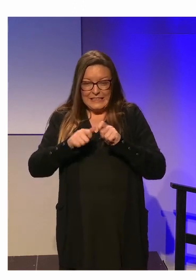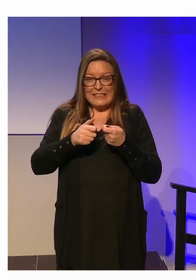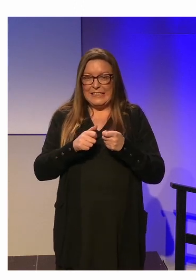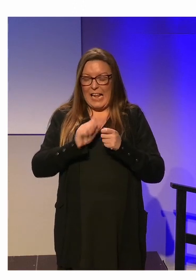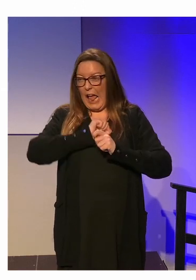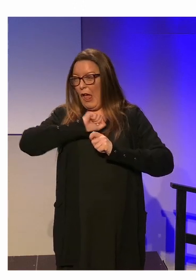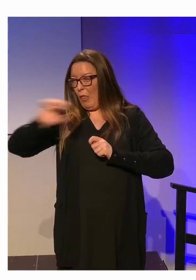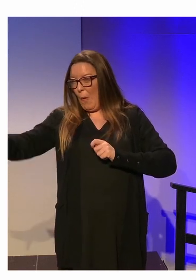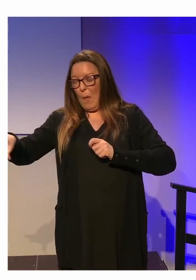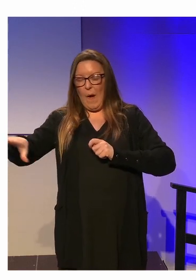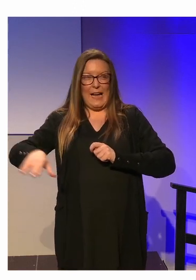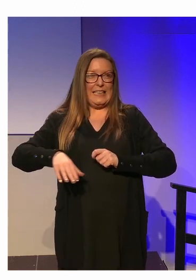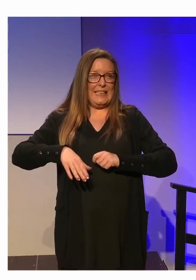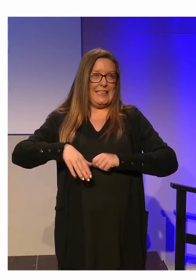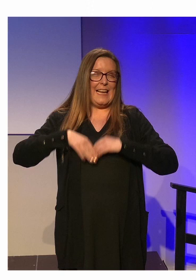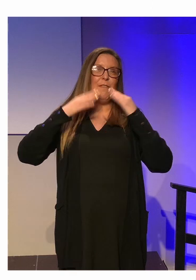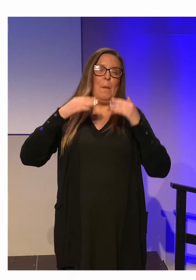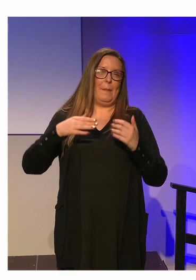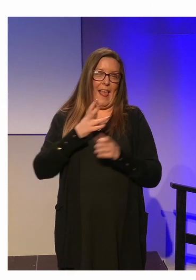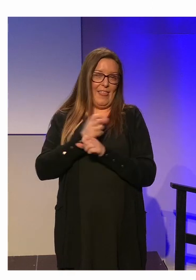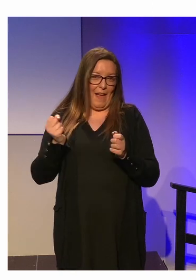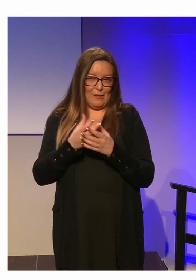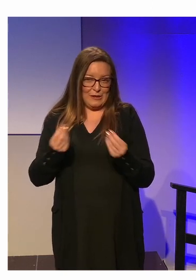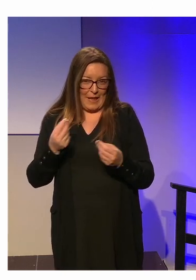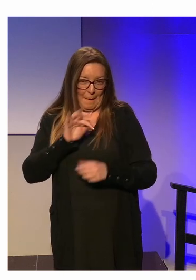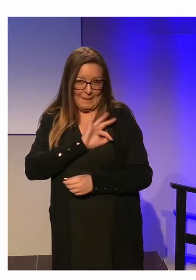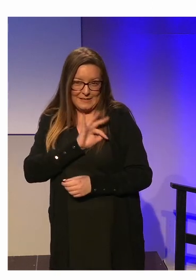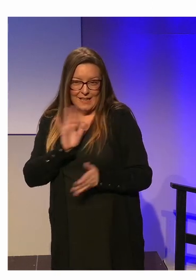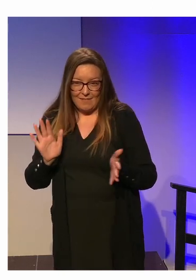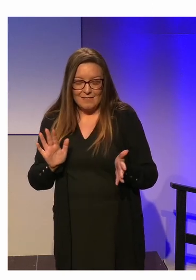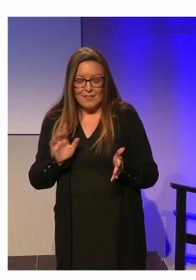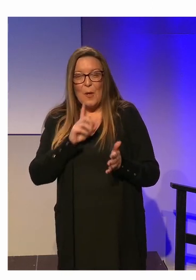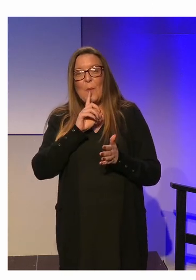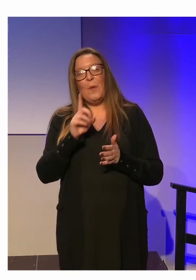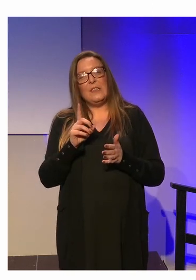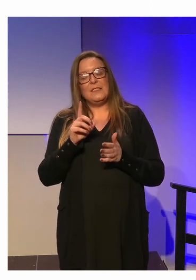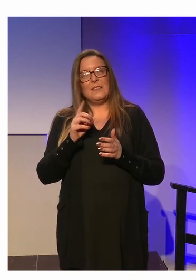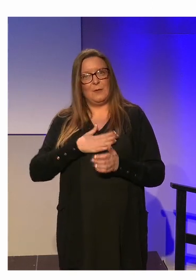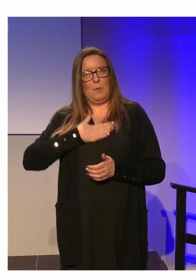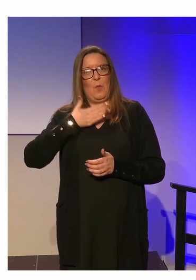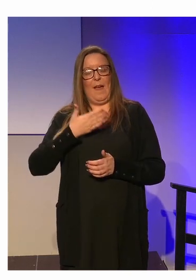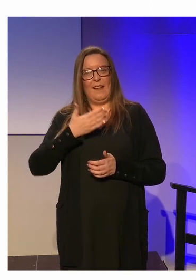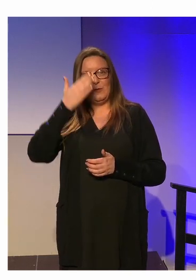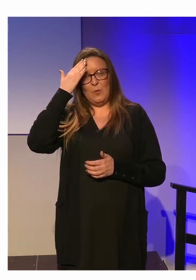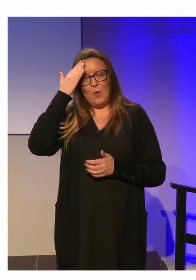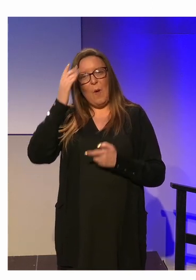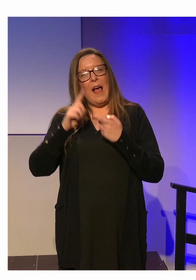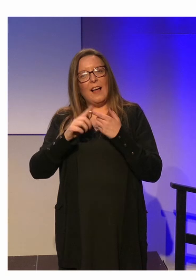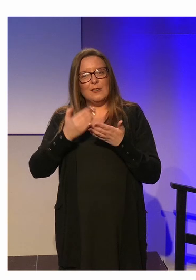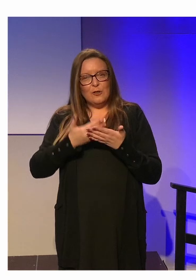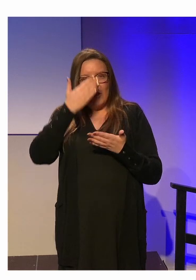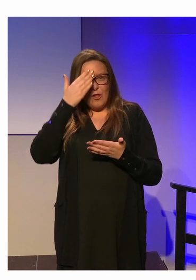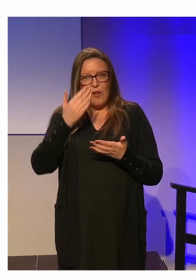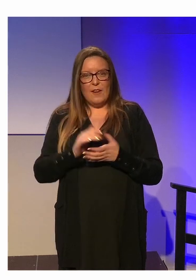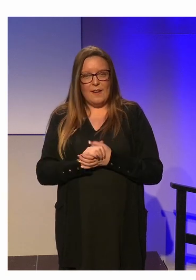room thousands of times. I have never solved it. However, I was surprised to know, or to learn, there are